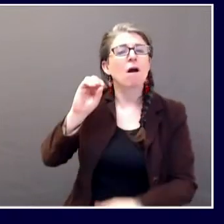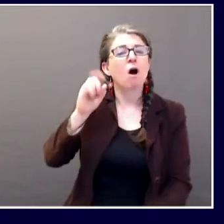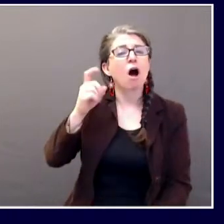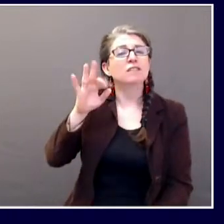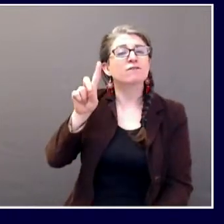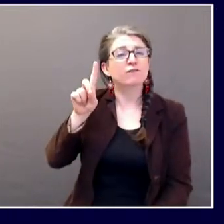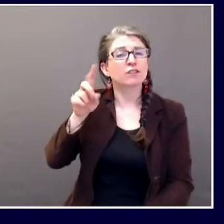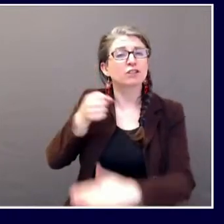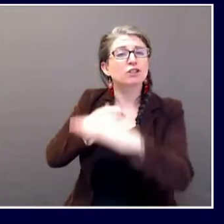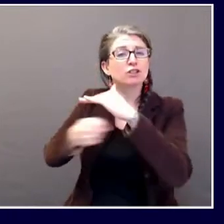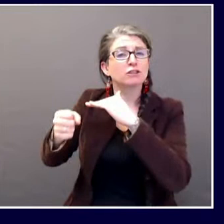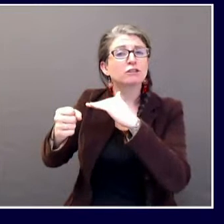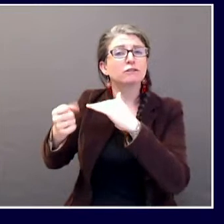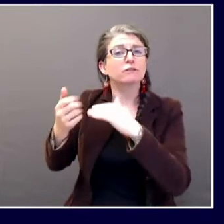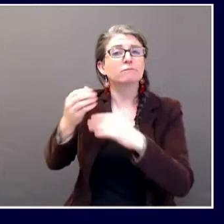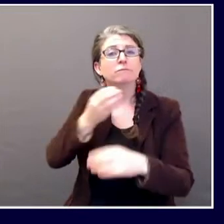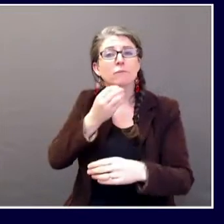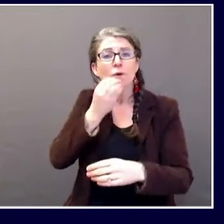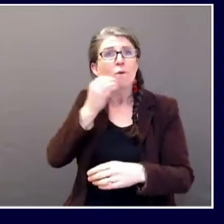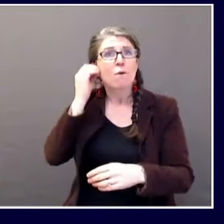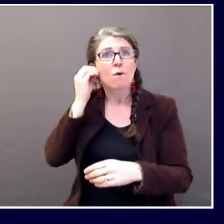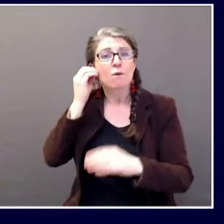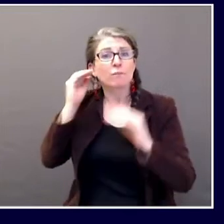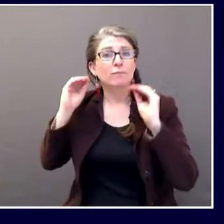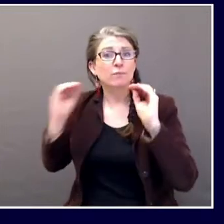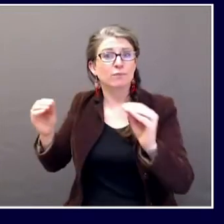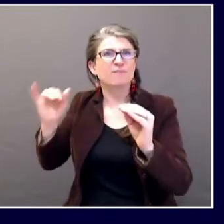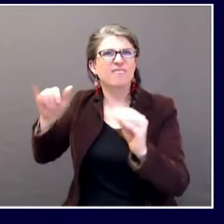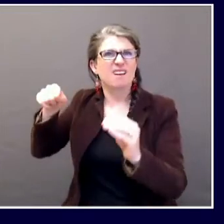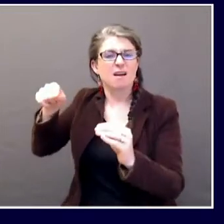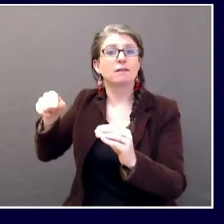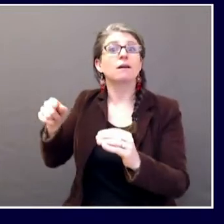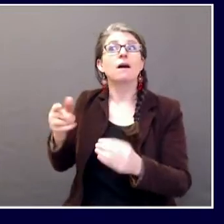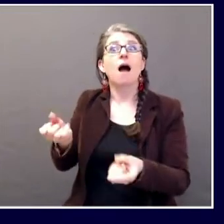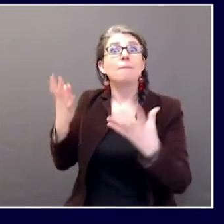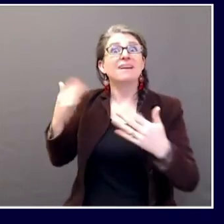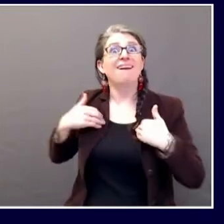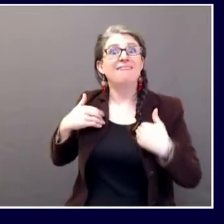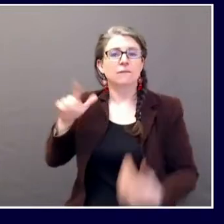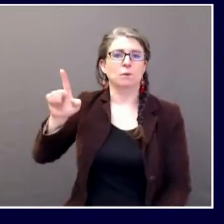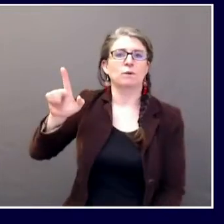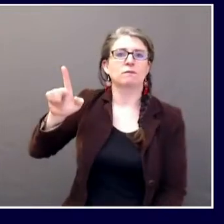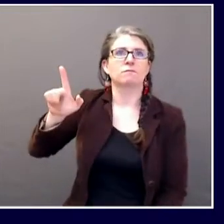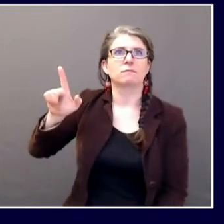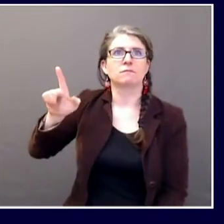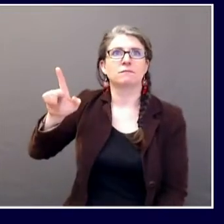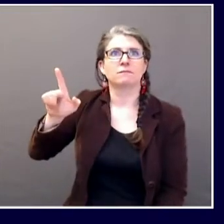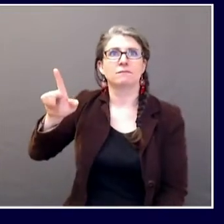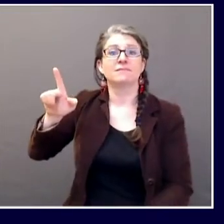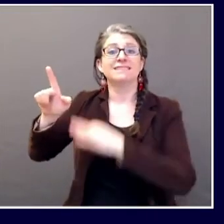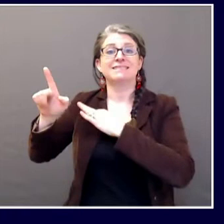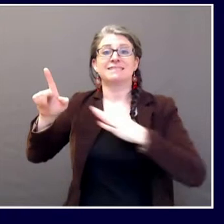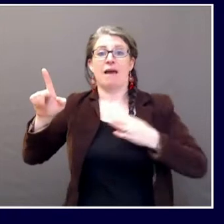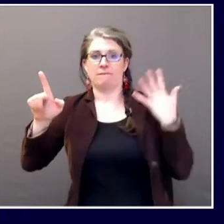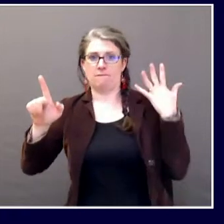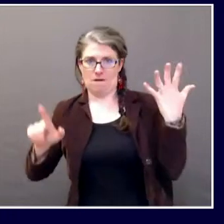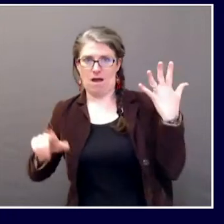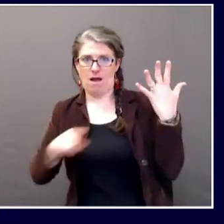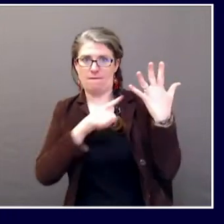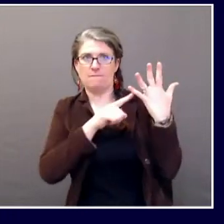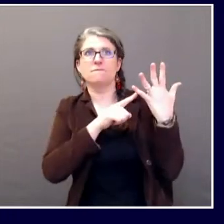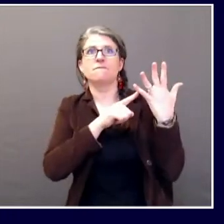outbreak stands at 21, 5 of which are among staff members, 16 of which are